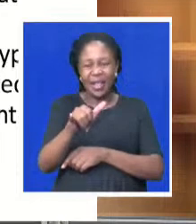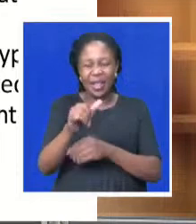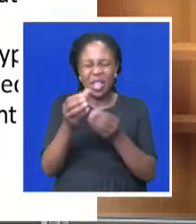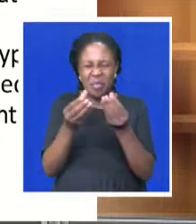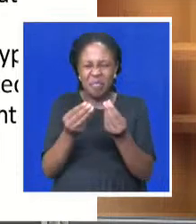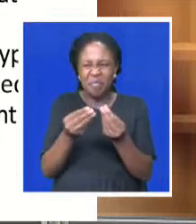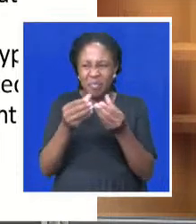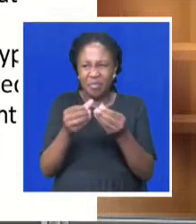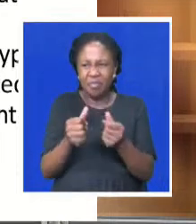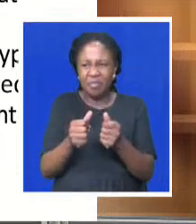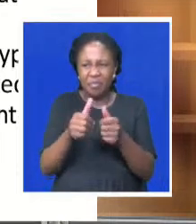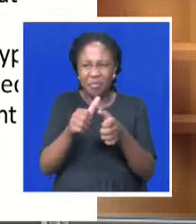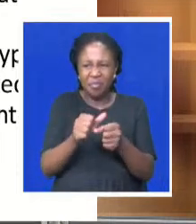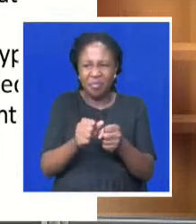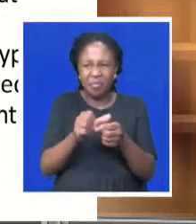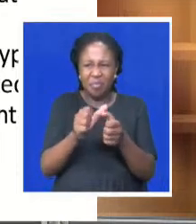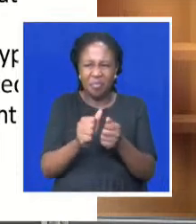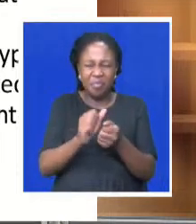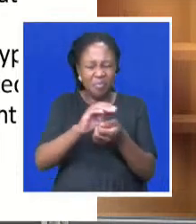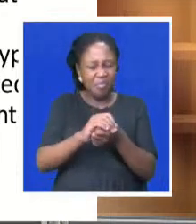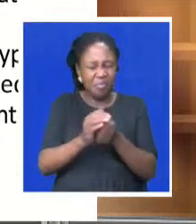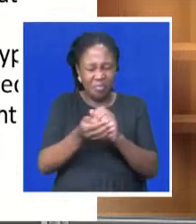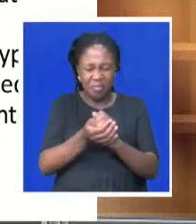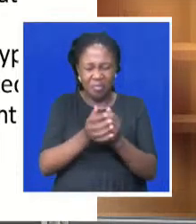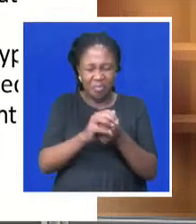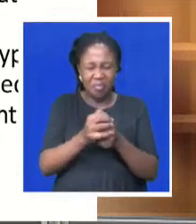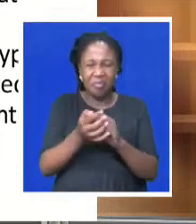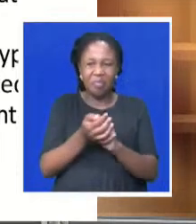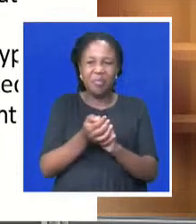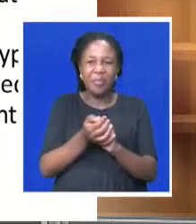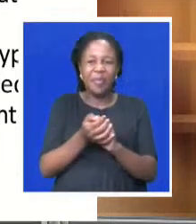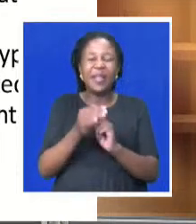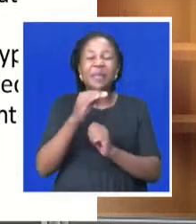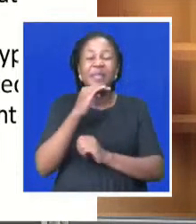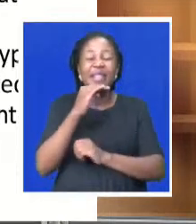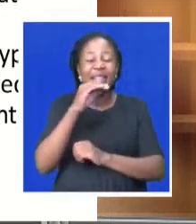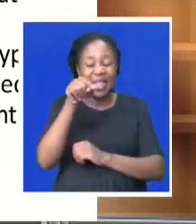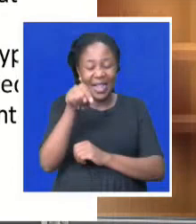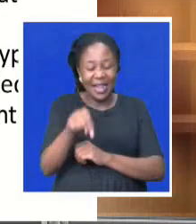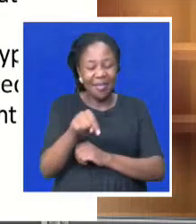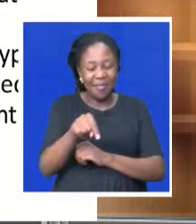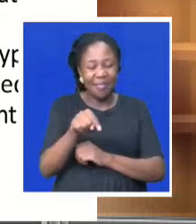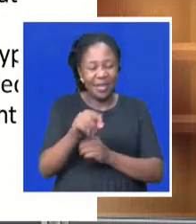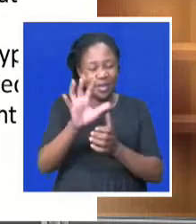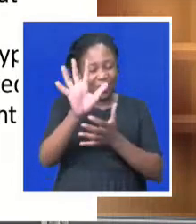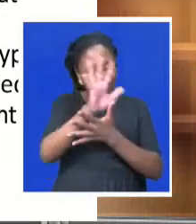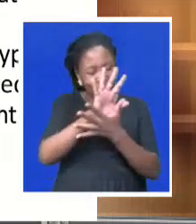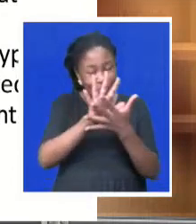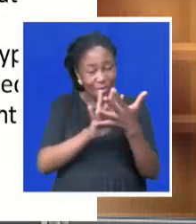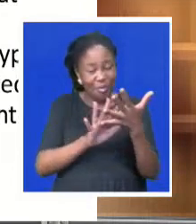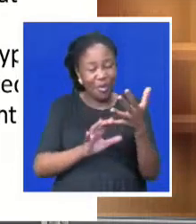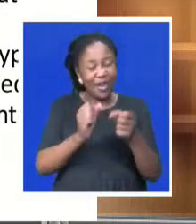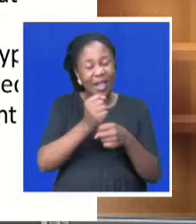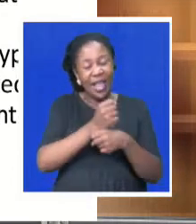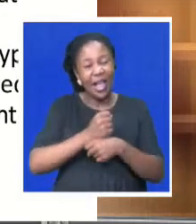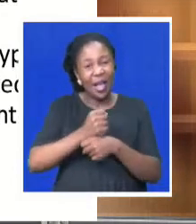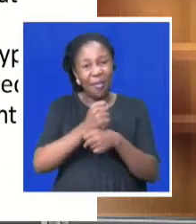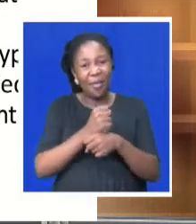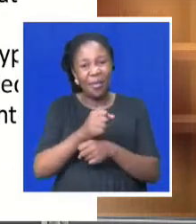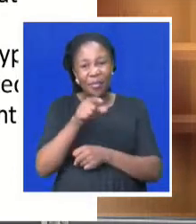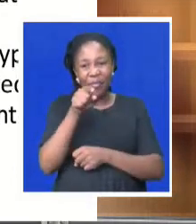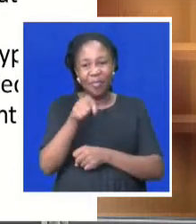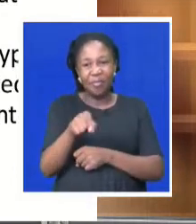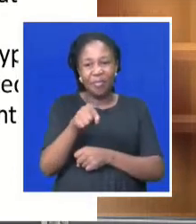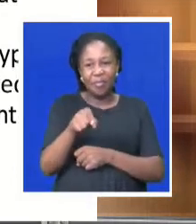when mixed with water. So in today's narrative text, our story will be based on the